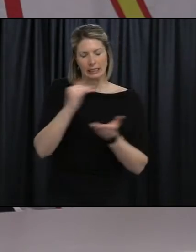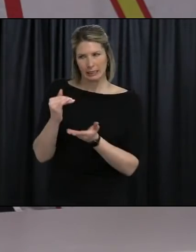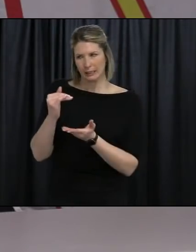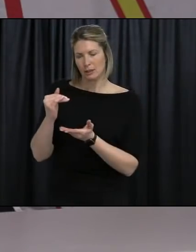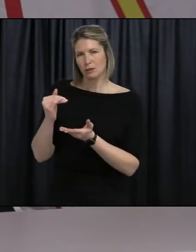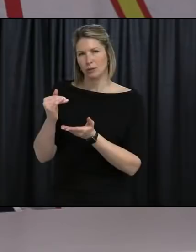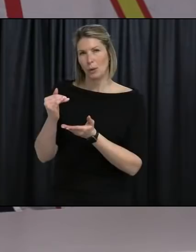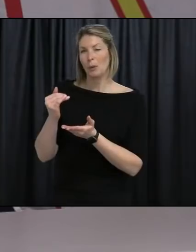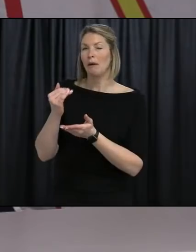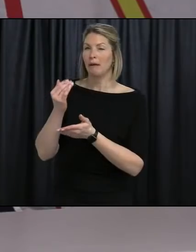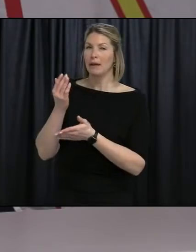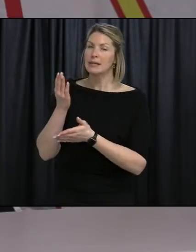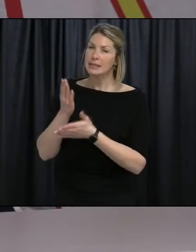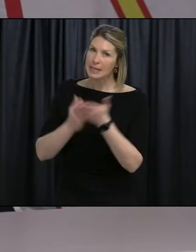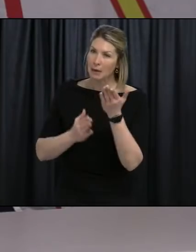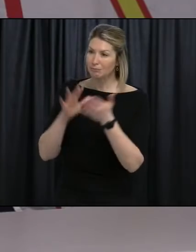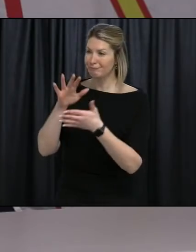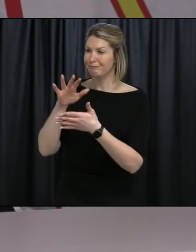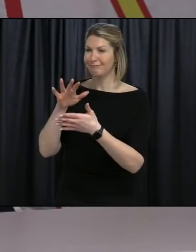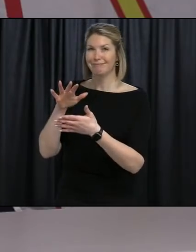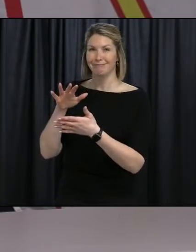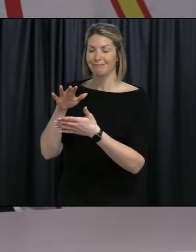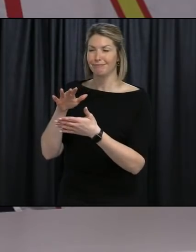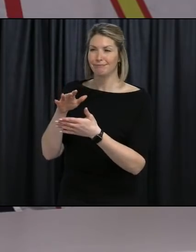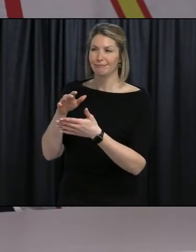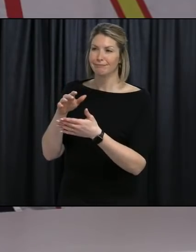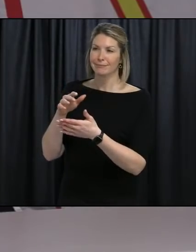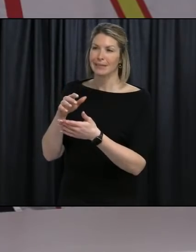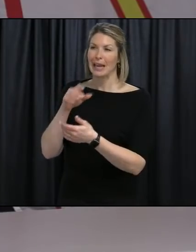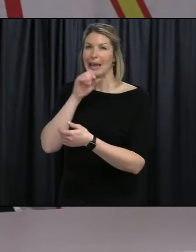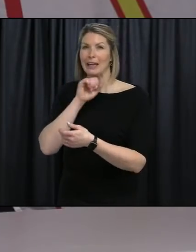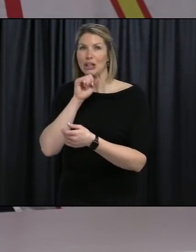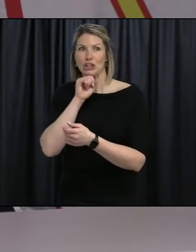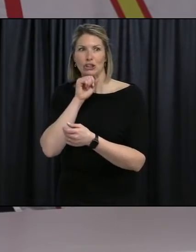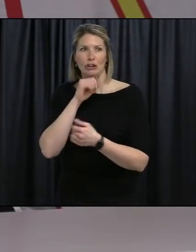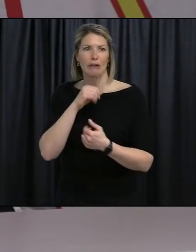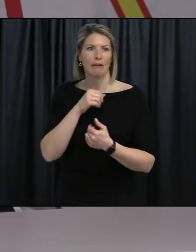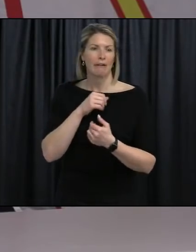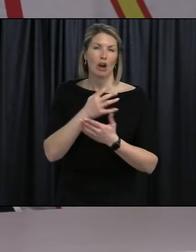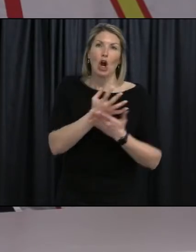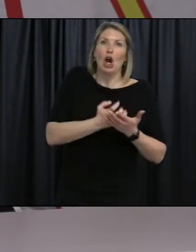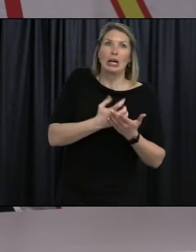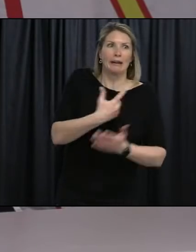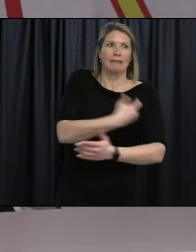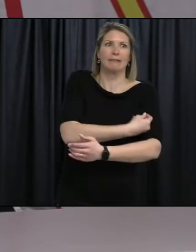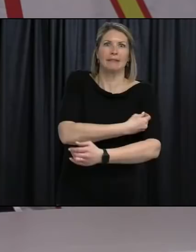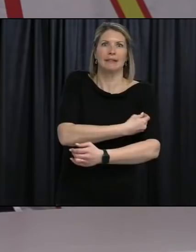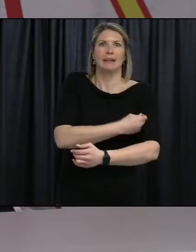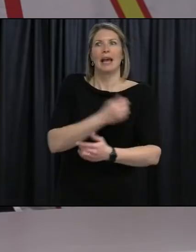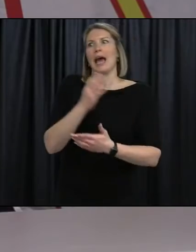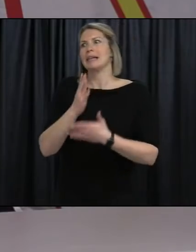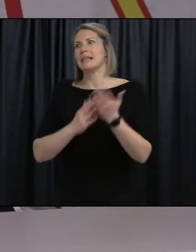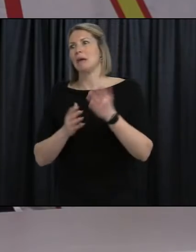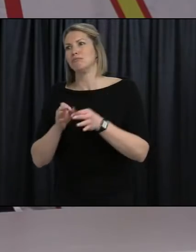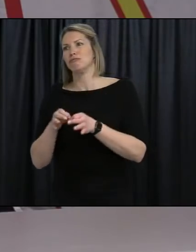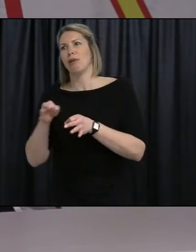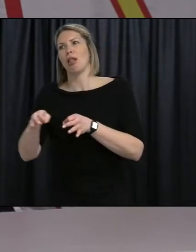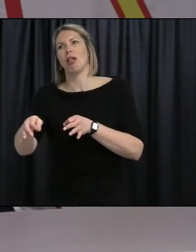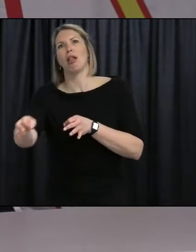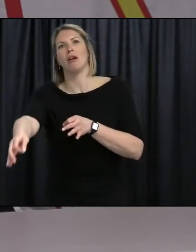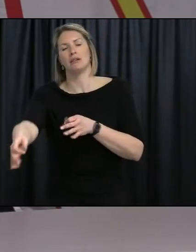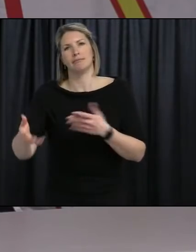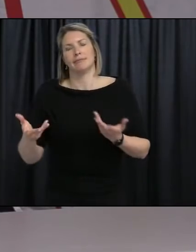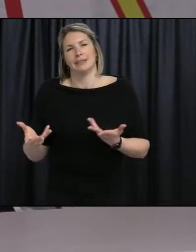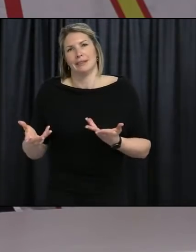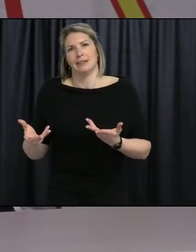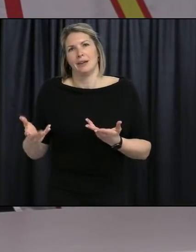Some of those, for some people, it may mean that we'll end up vaccinating them a lot sooner than if we had done it by